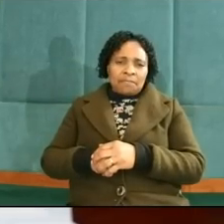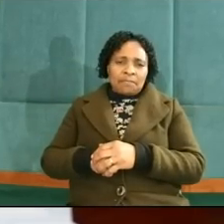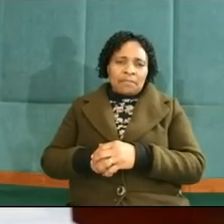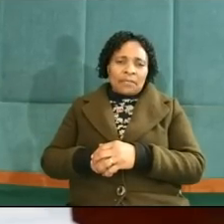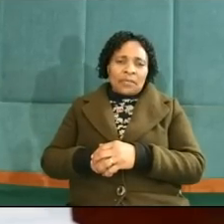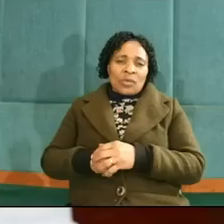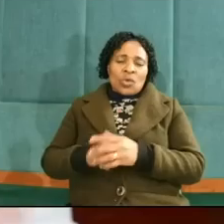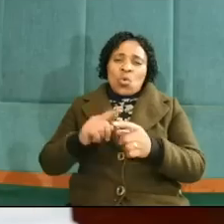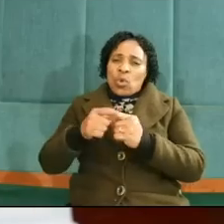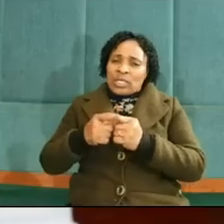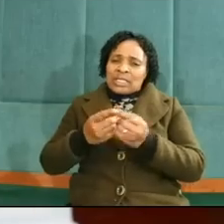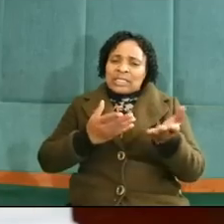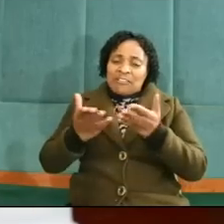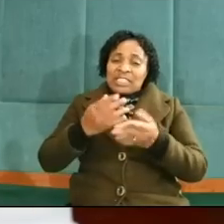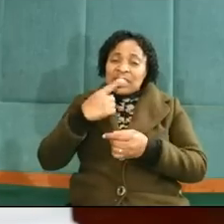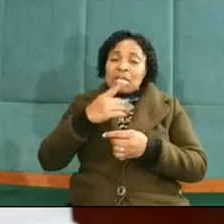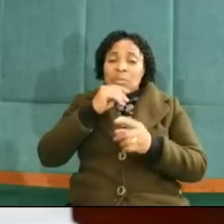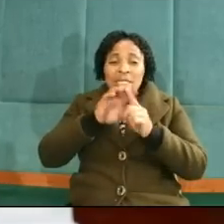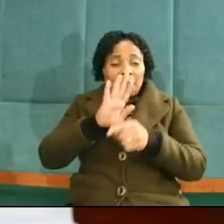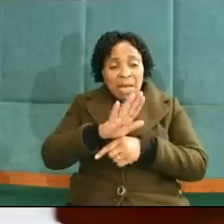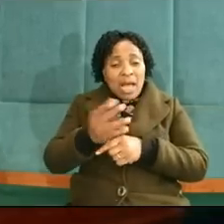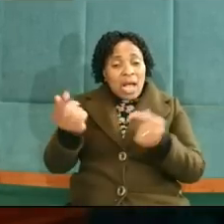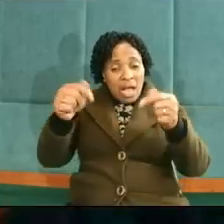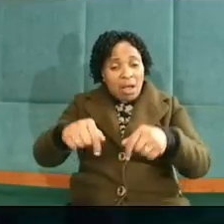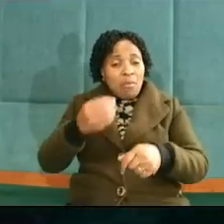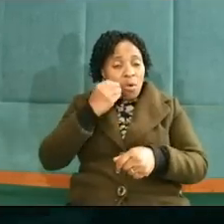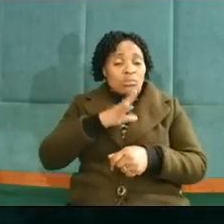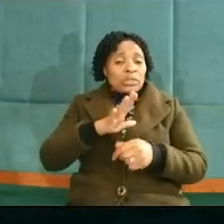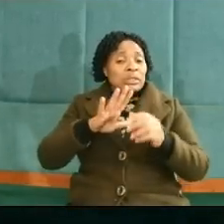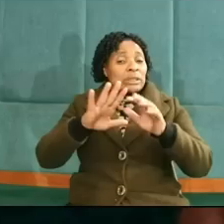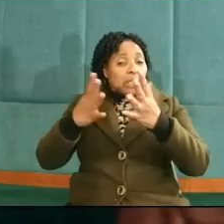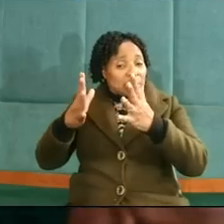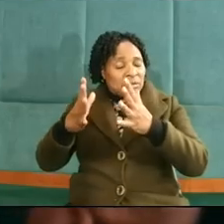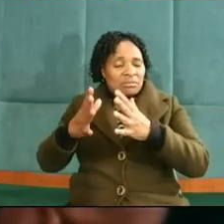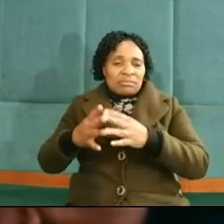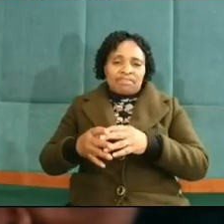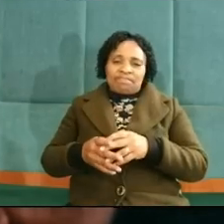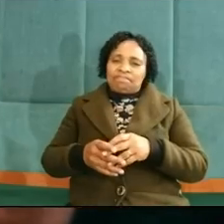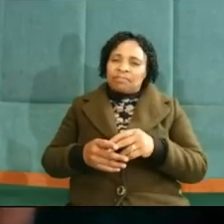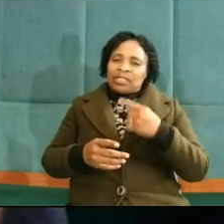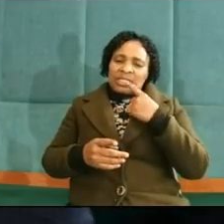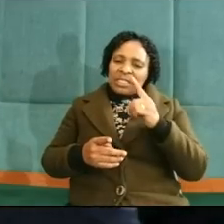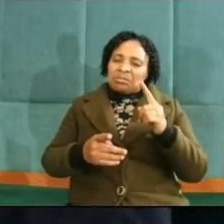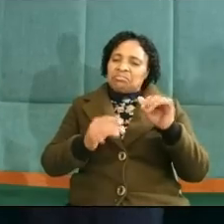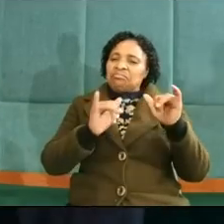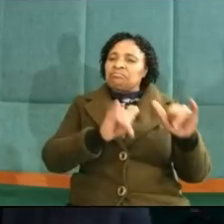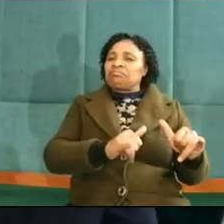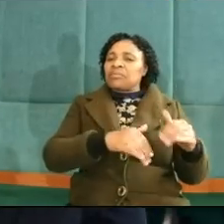When the servant says, come, your brother is home. Let's come and celebrate. Stays outside.